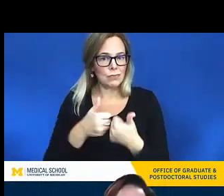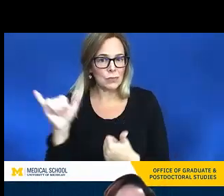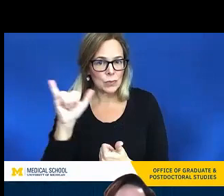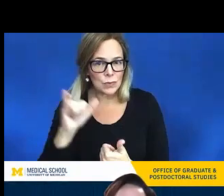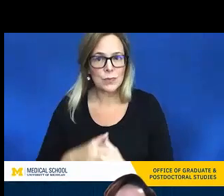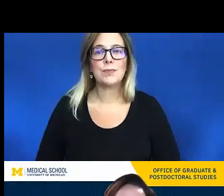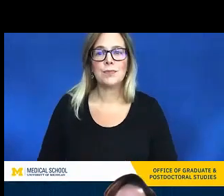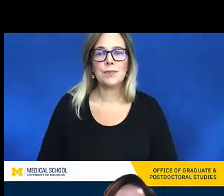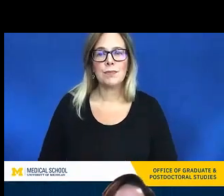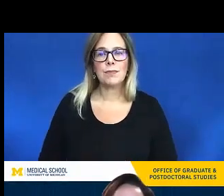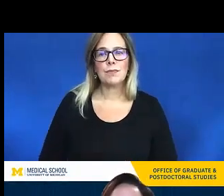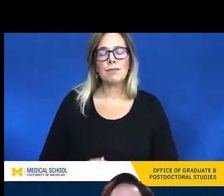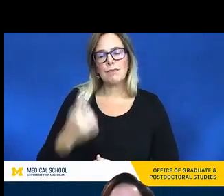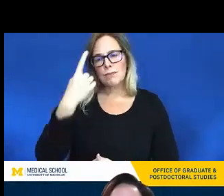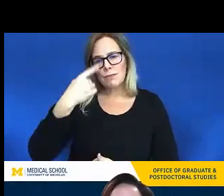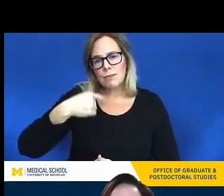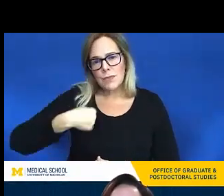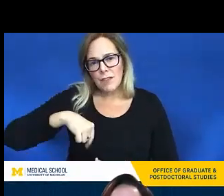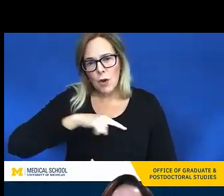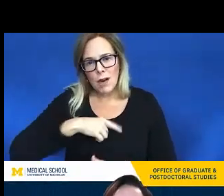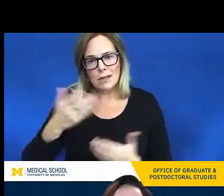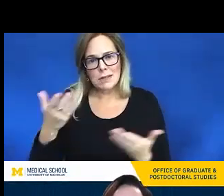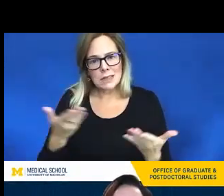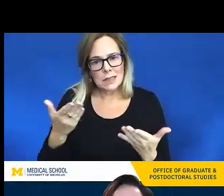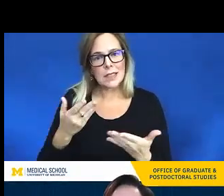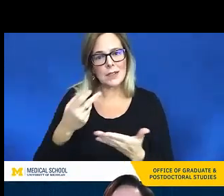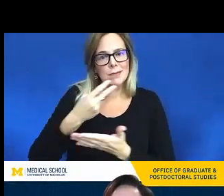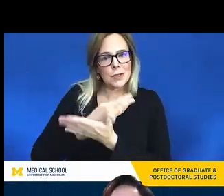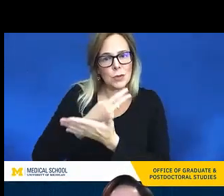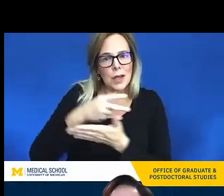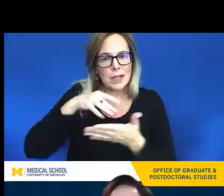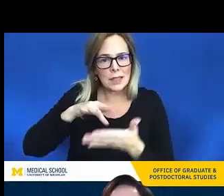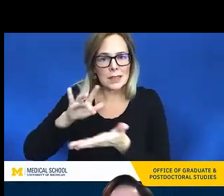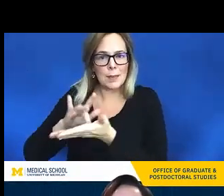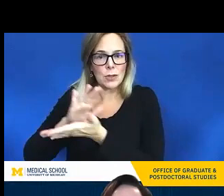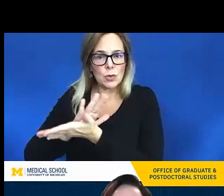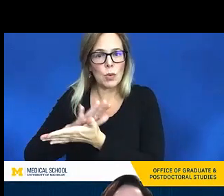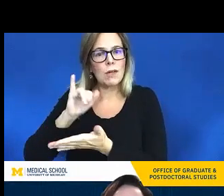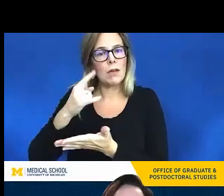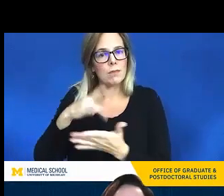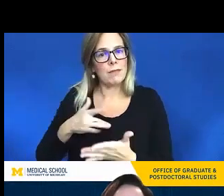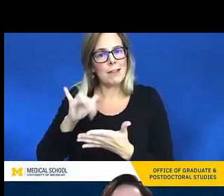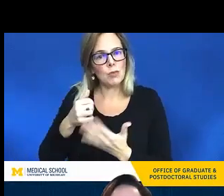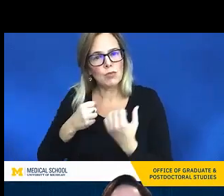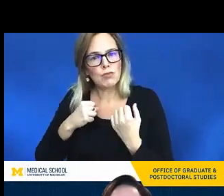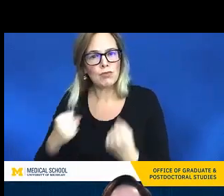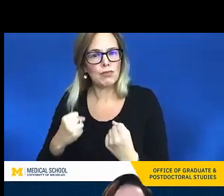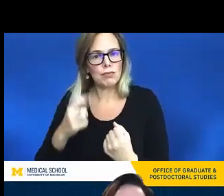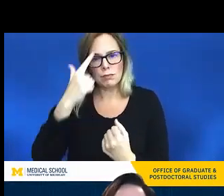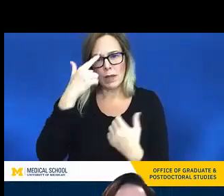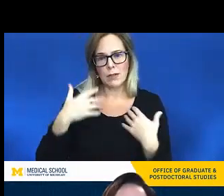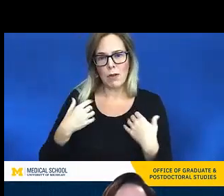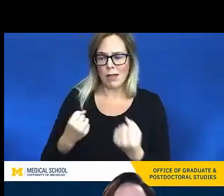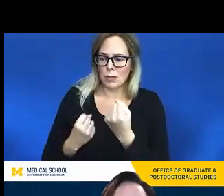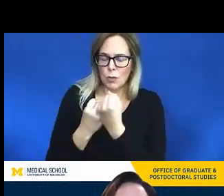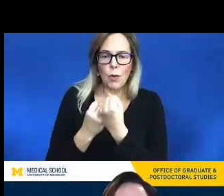us in the Office of Graduate and Postdoctoral Studies here in the medical school is that strong mental health support will promote a vibrant and successful